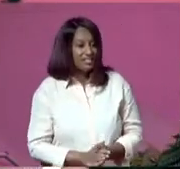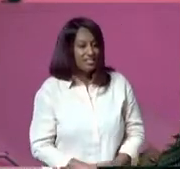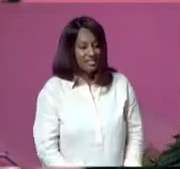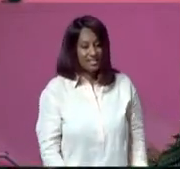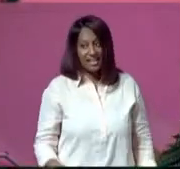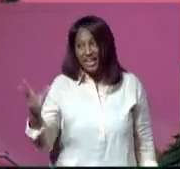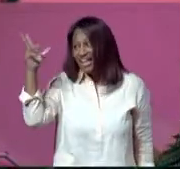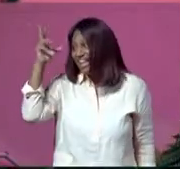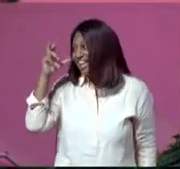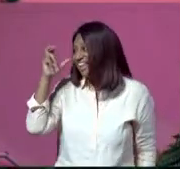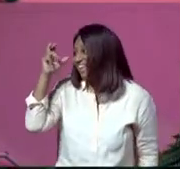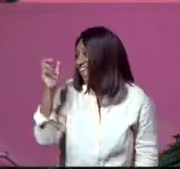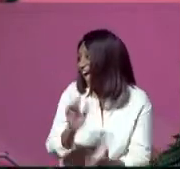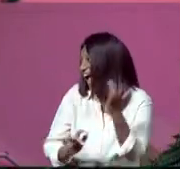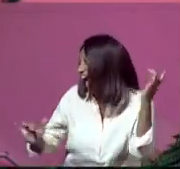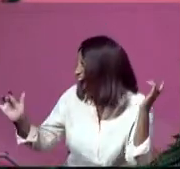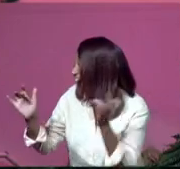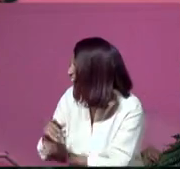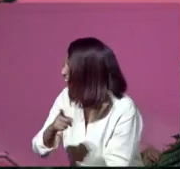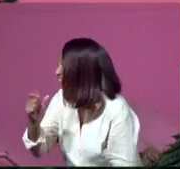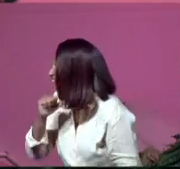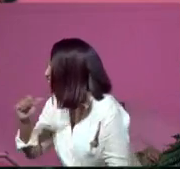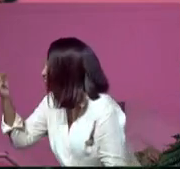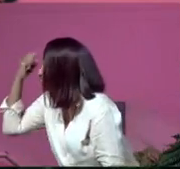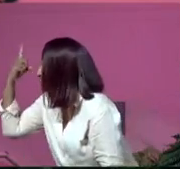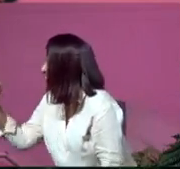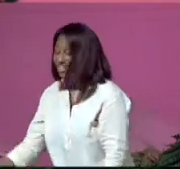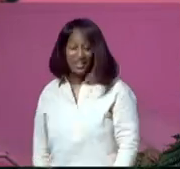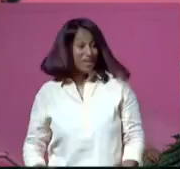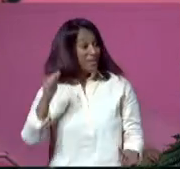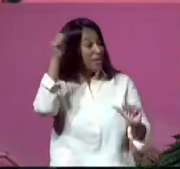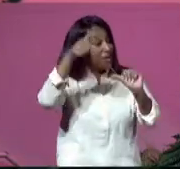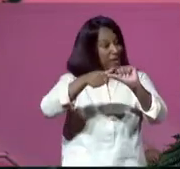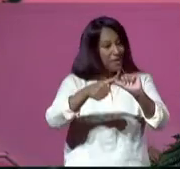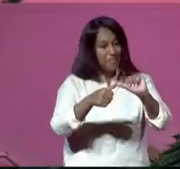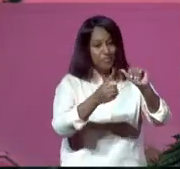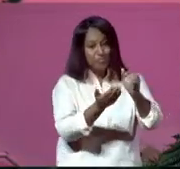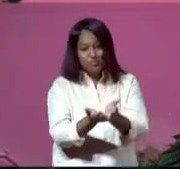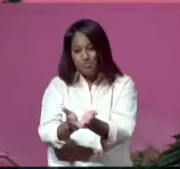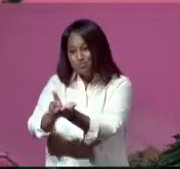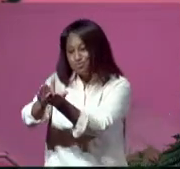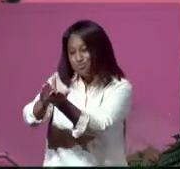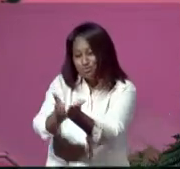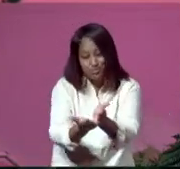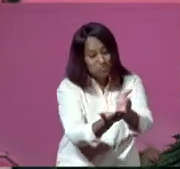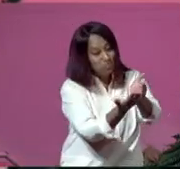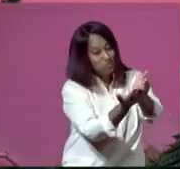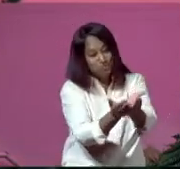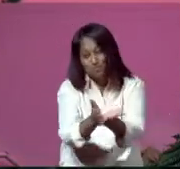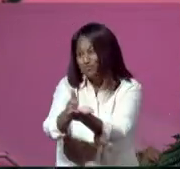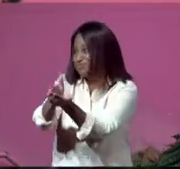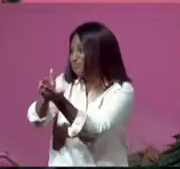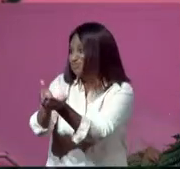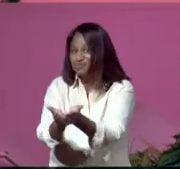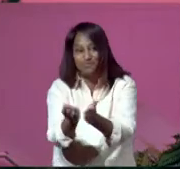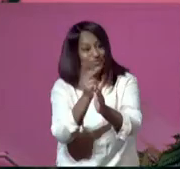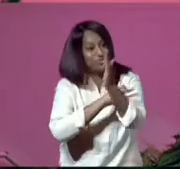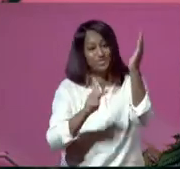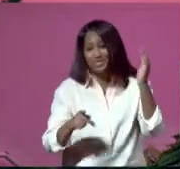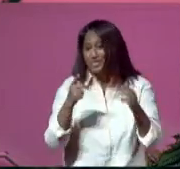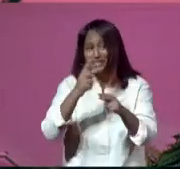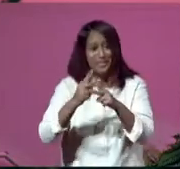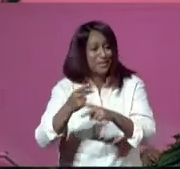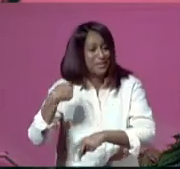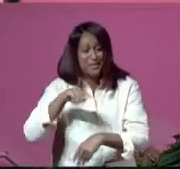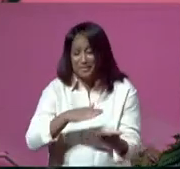to him. Y'all ain't with me yet. Y'all remember out there on that sea, don't you? When they came and said, Master, don't you care that we're